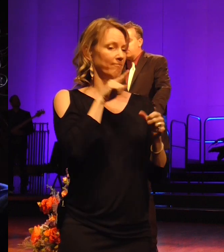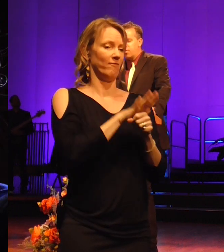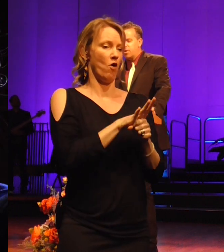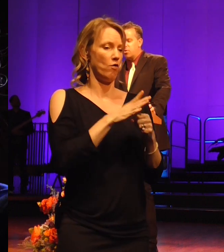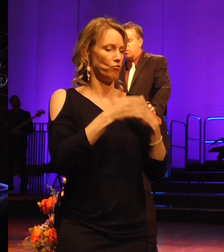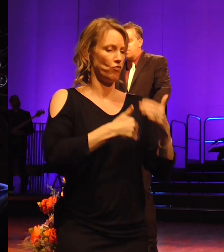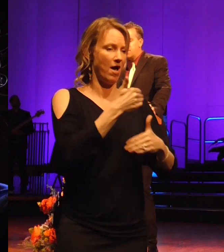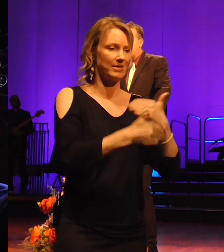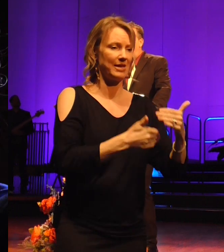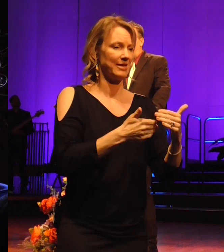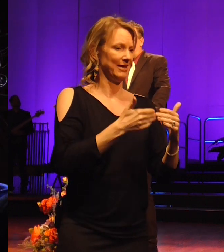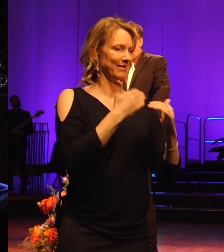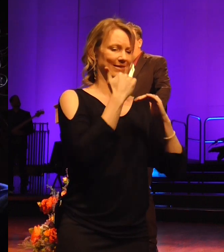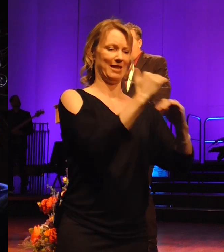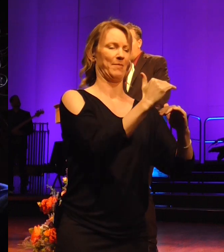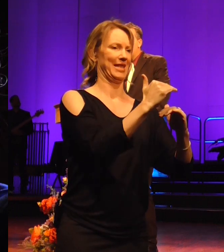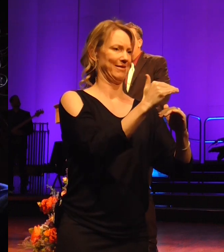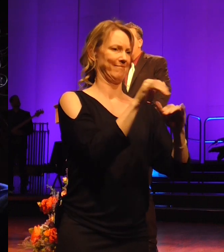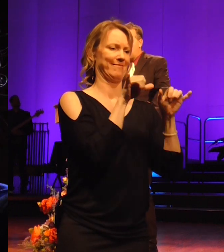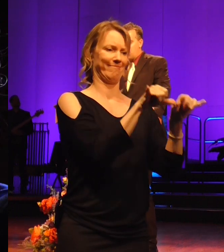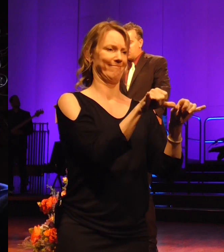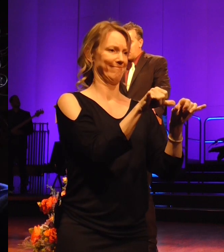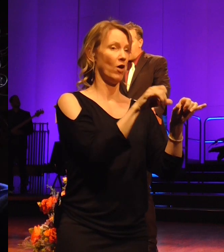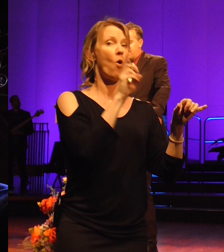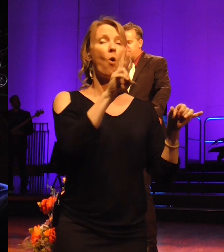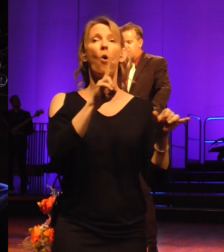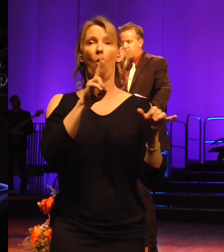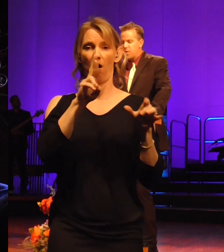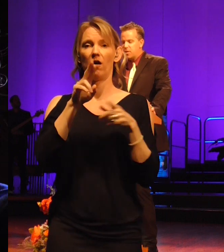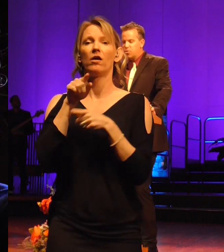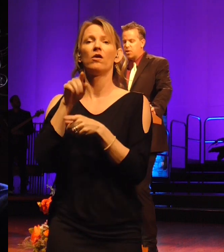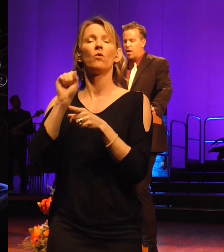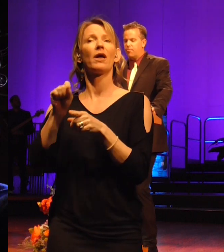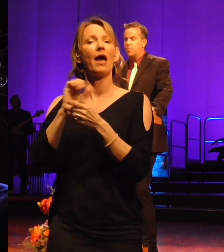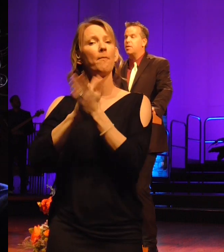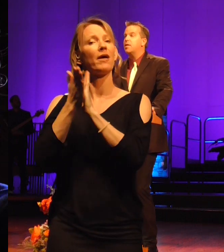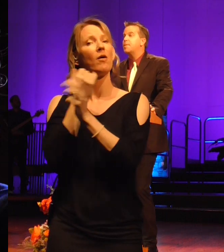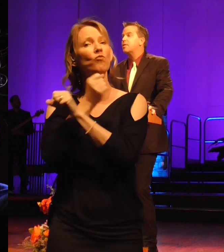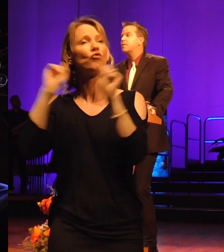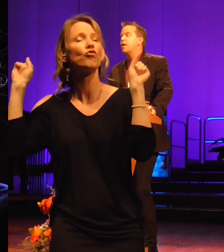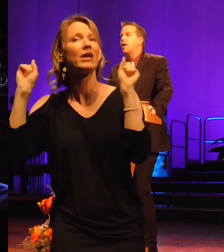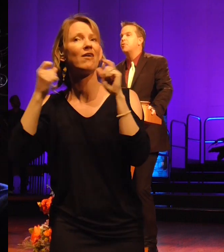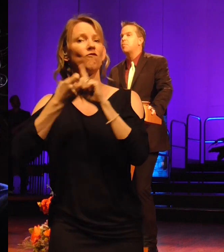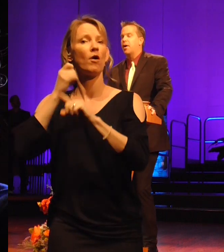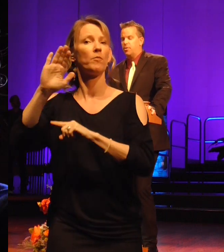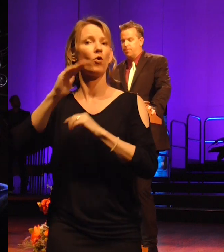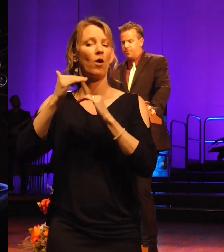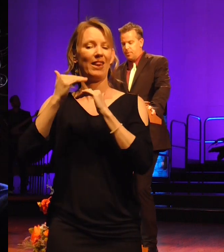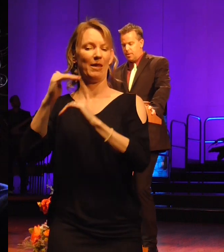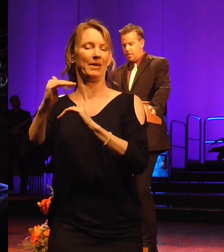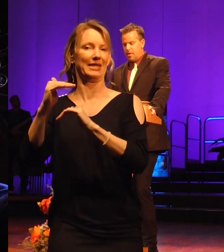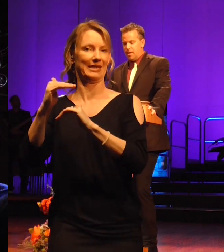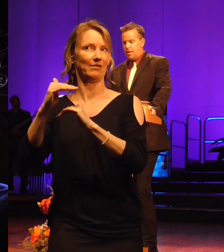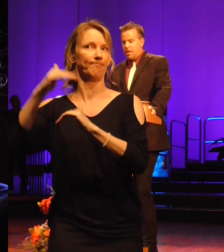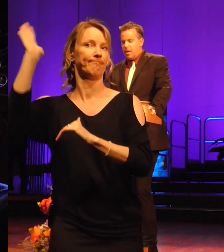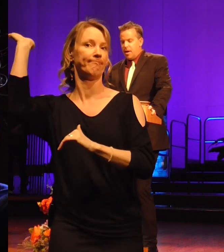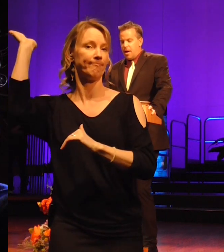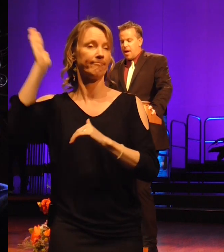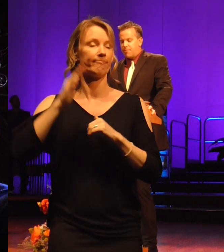making sure everything fits within your limited model, or you can devote your life to freeing yourself from the limits of your